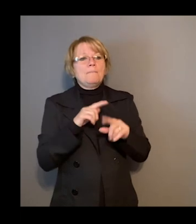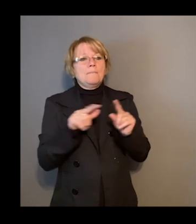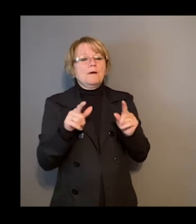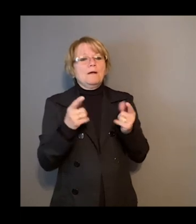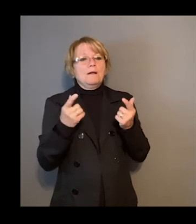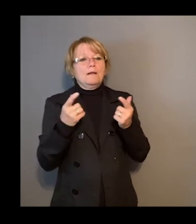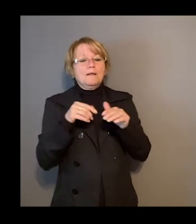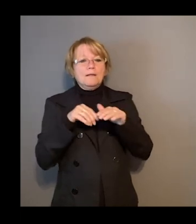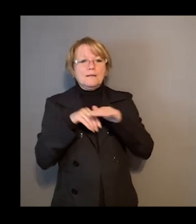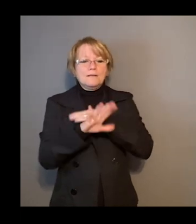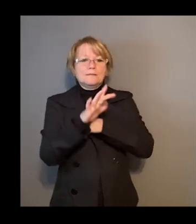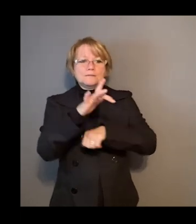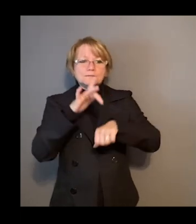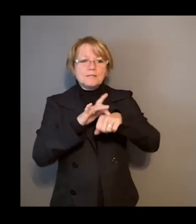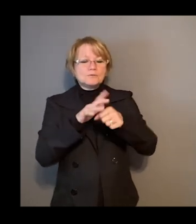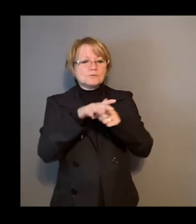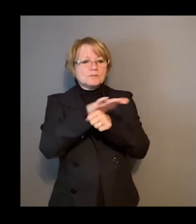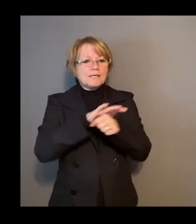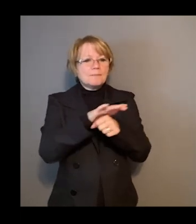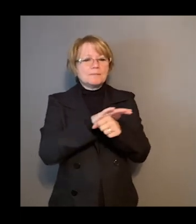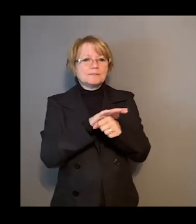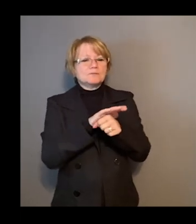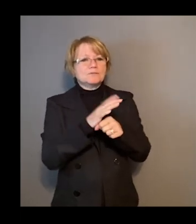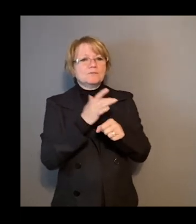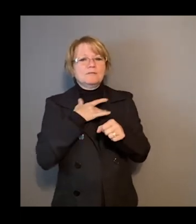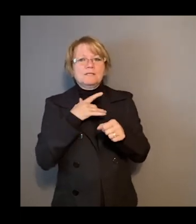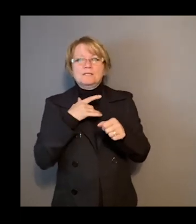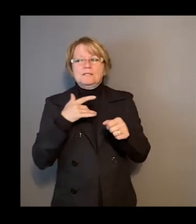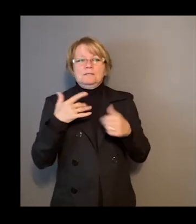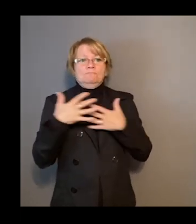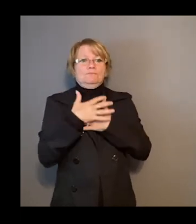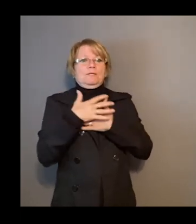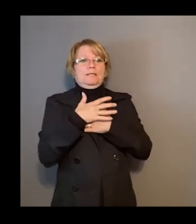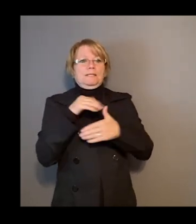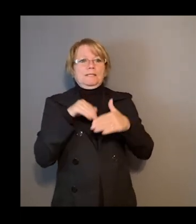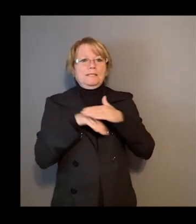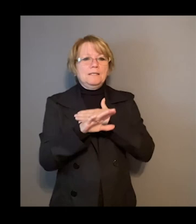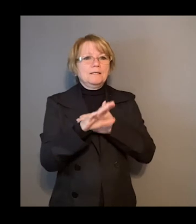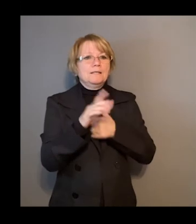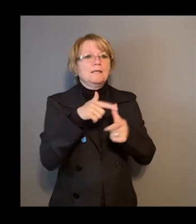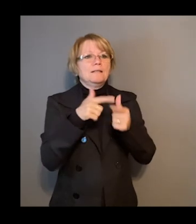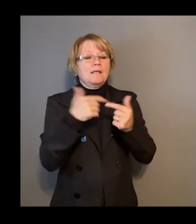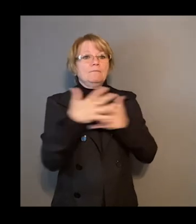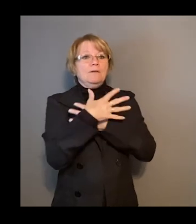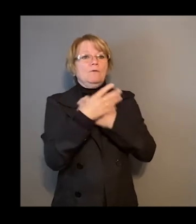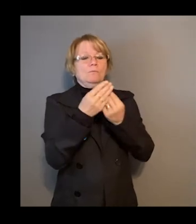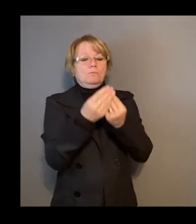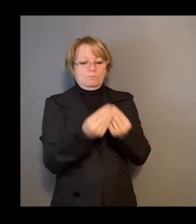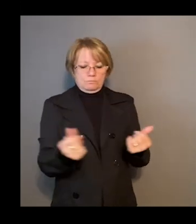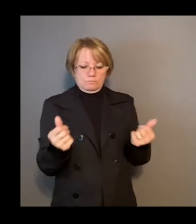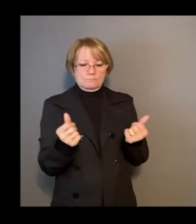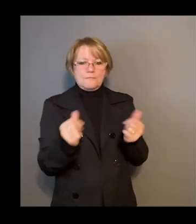So what was the fear that you had, and what got rid of that fear, if you did get rid of it?